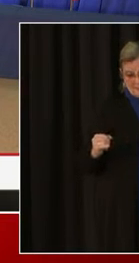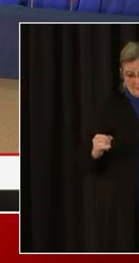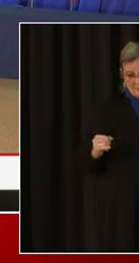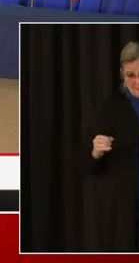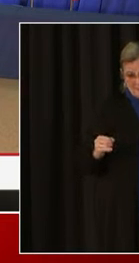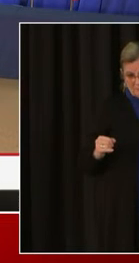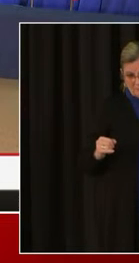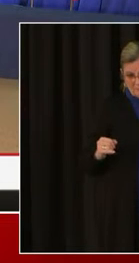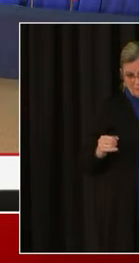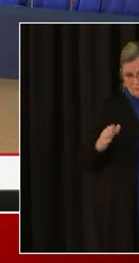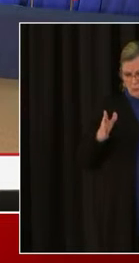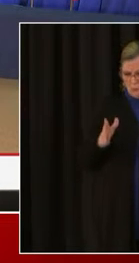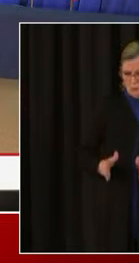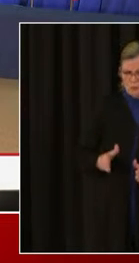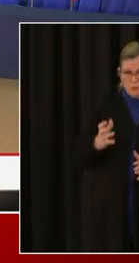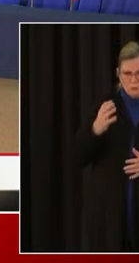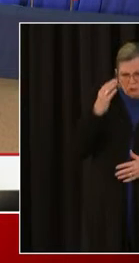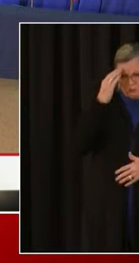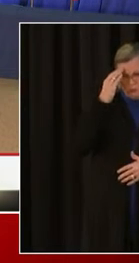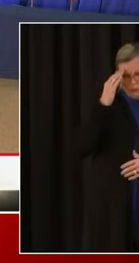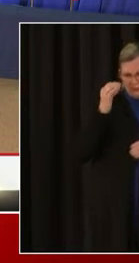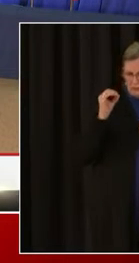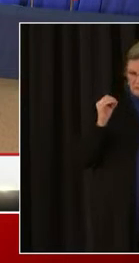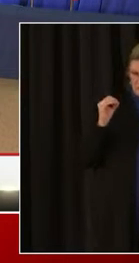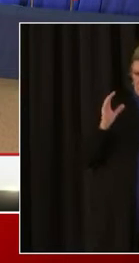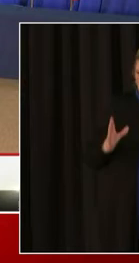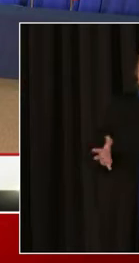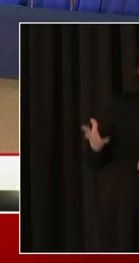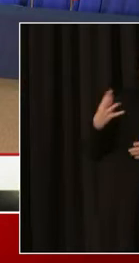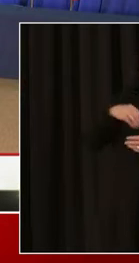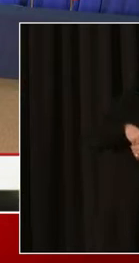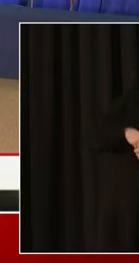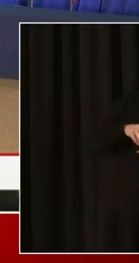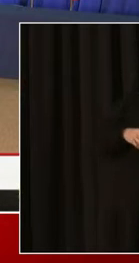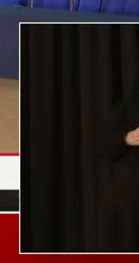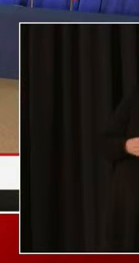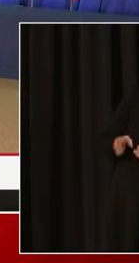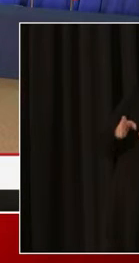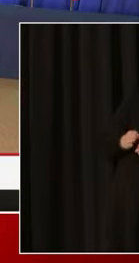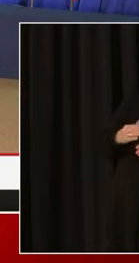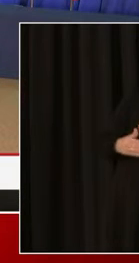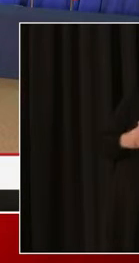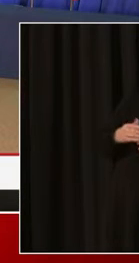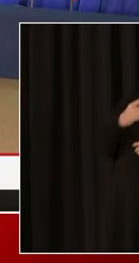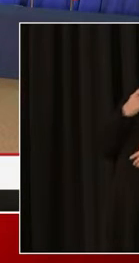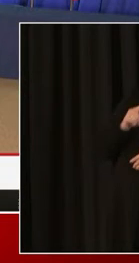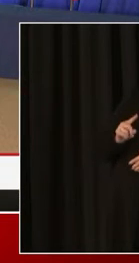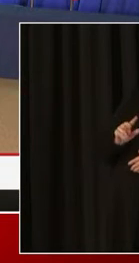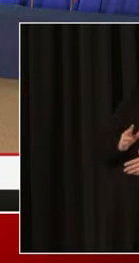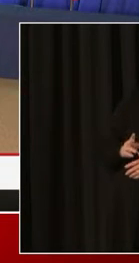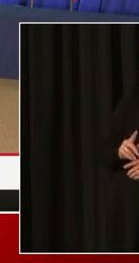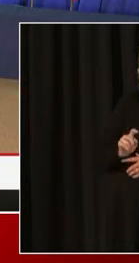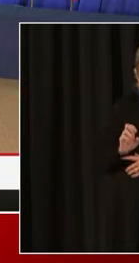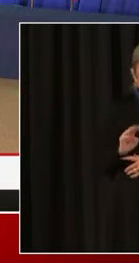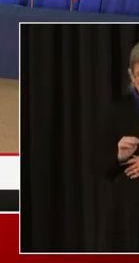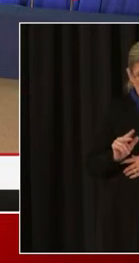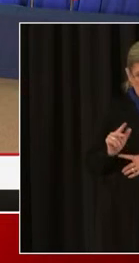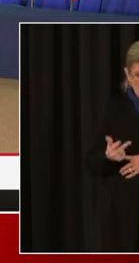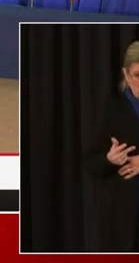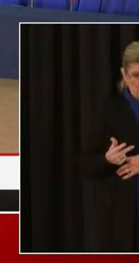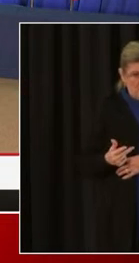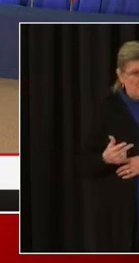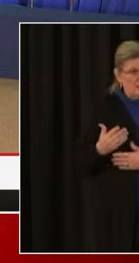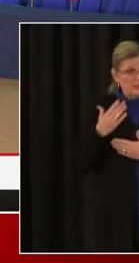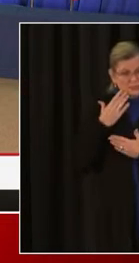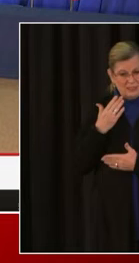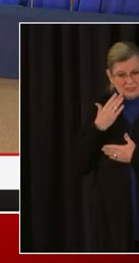wanting to know, again, how were teachers engaged in the planning process for term 3 at the school? Thank you.